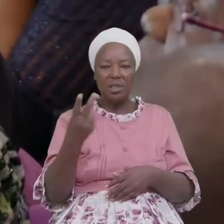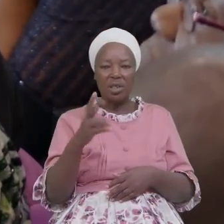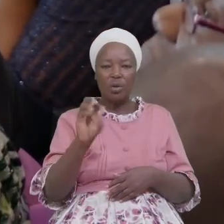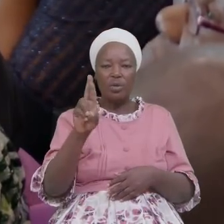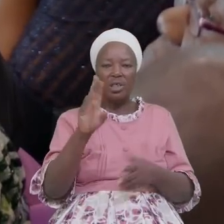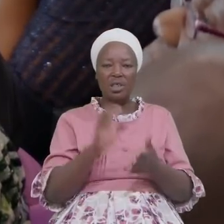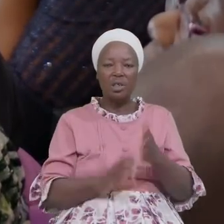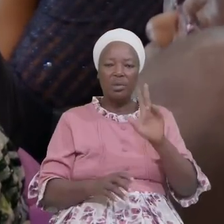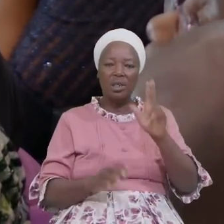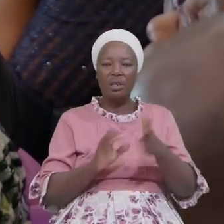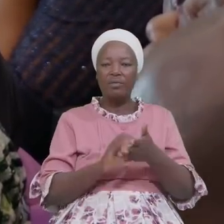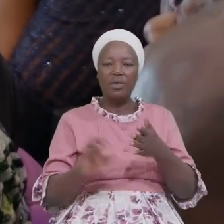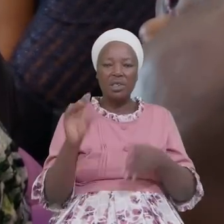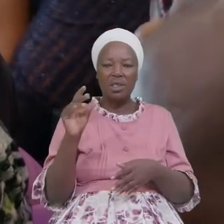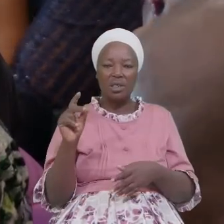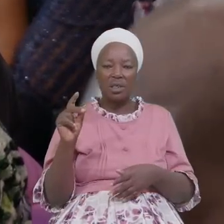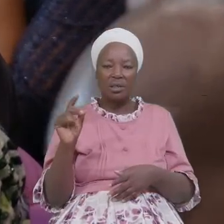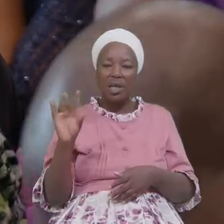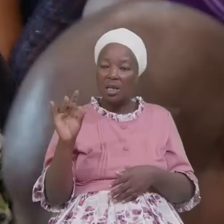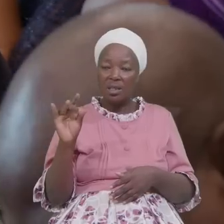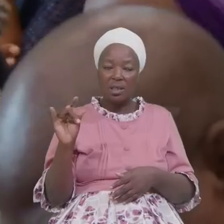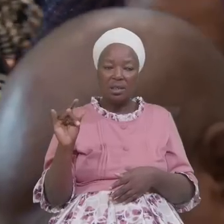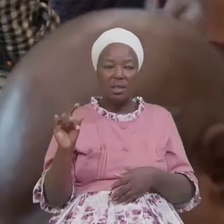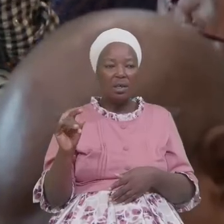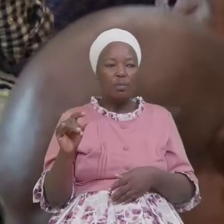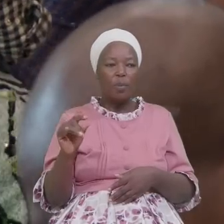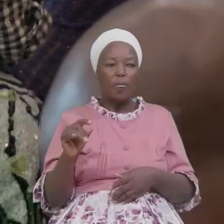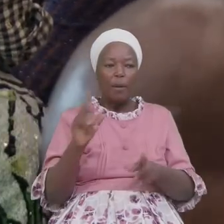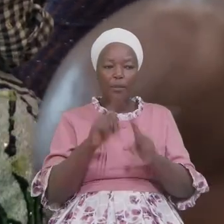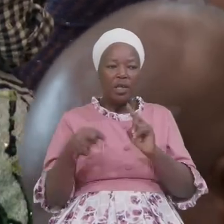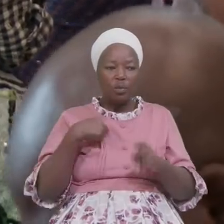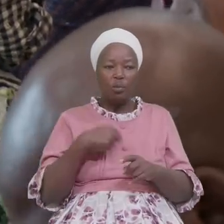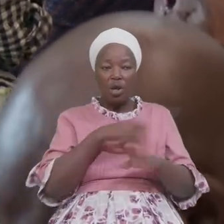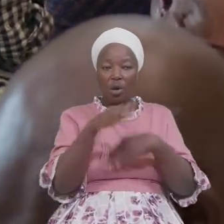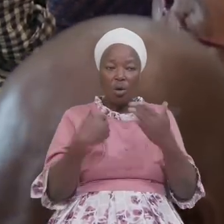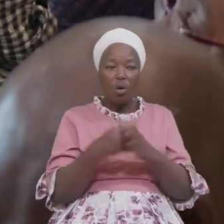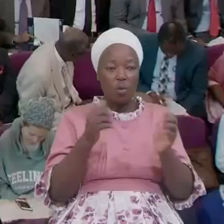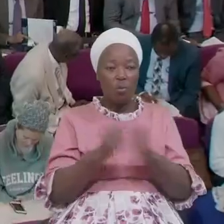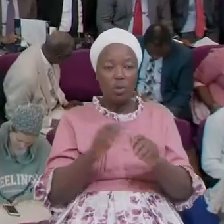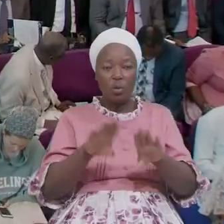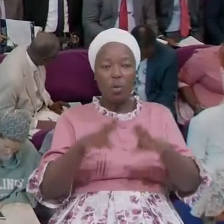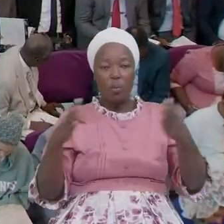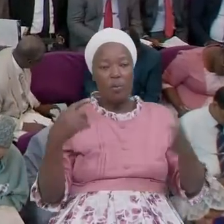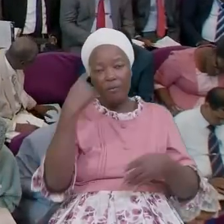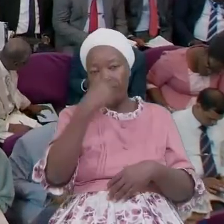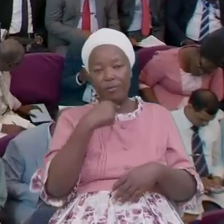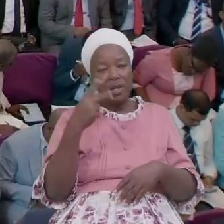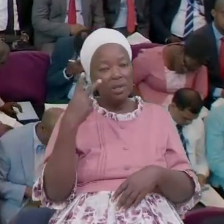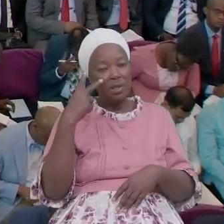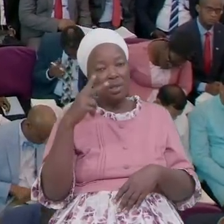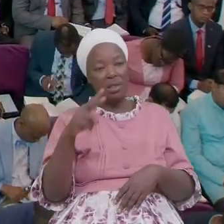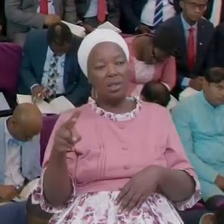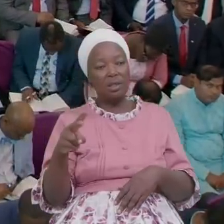Corinthians chapter 3, verse 18. But we all, with open face, beholding